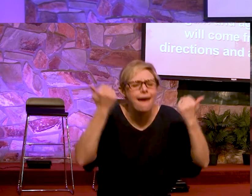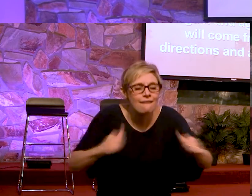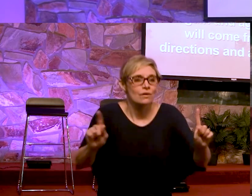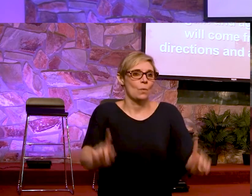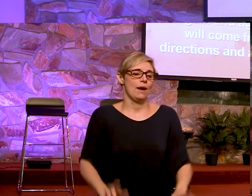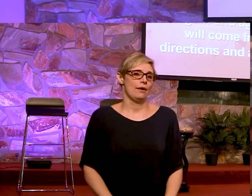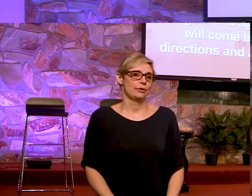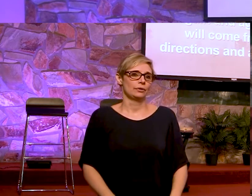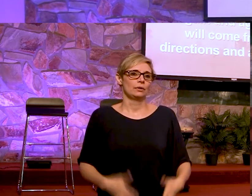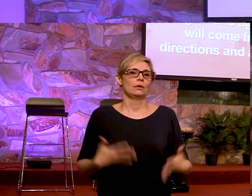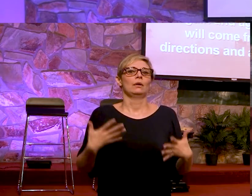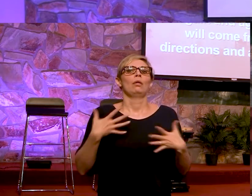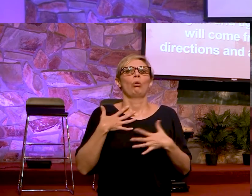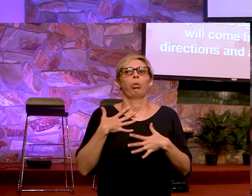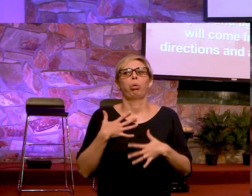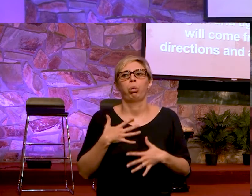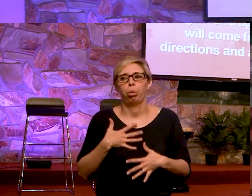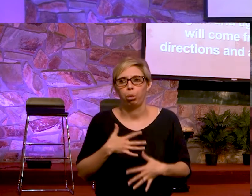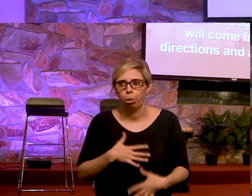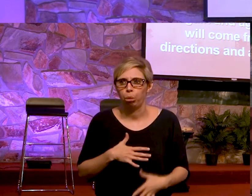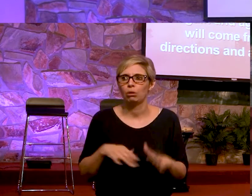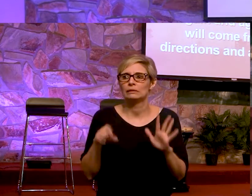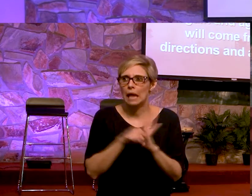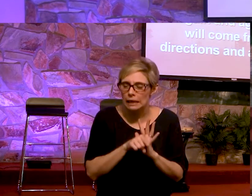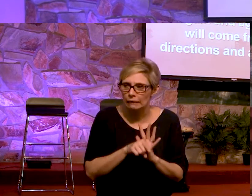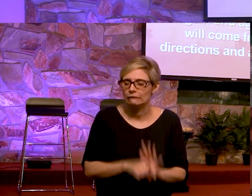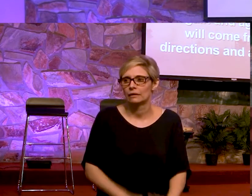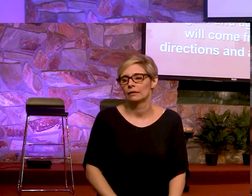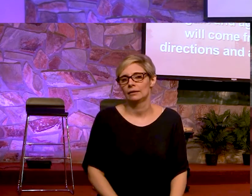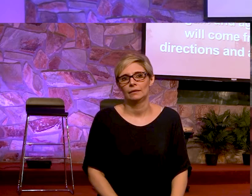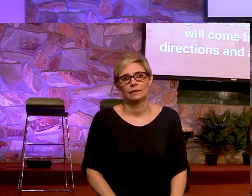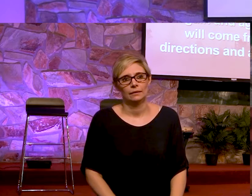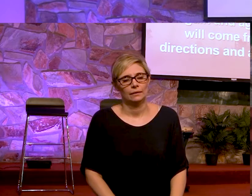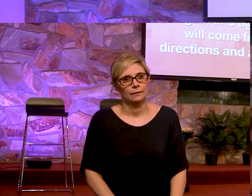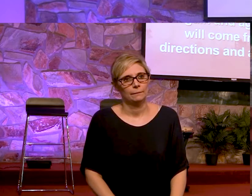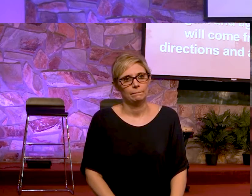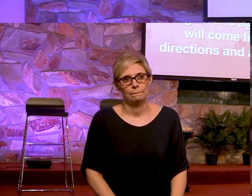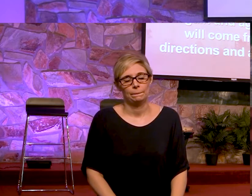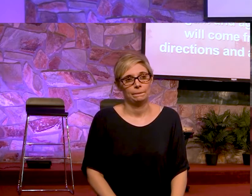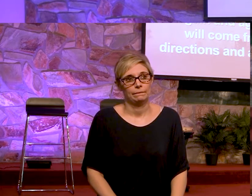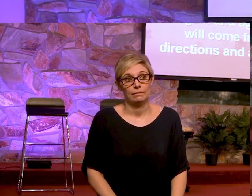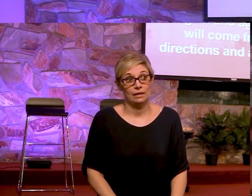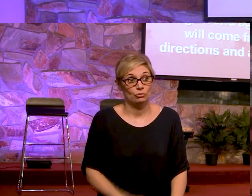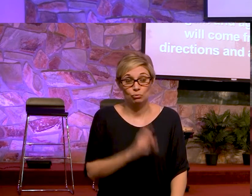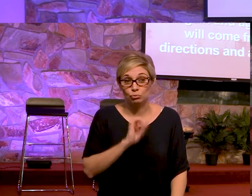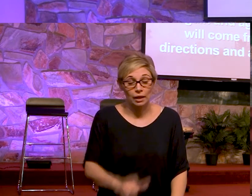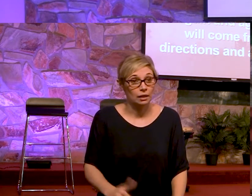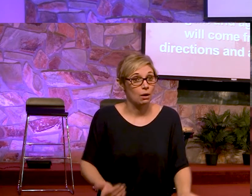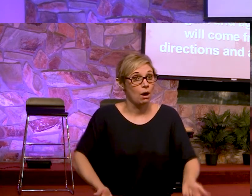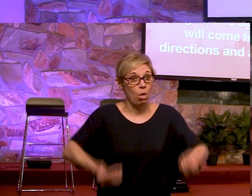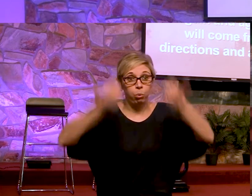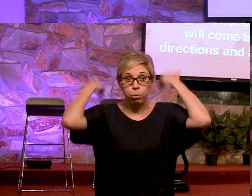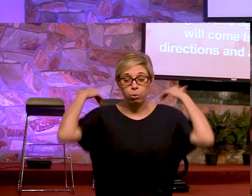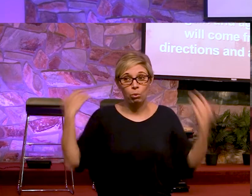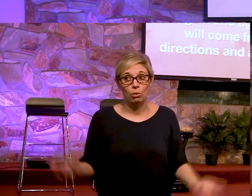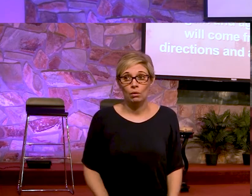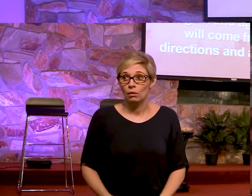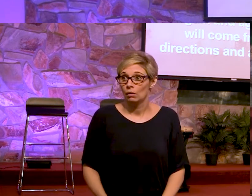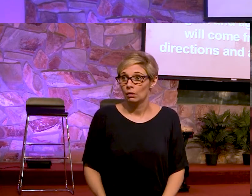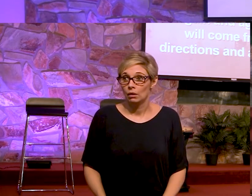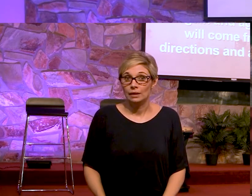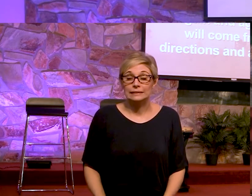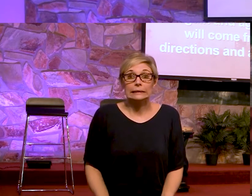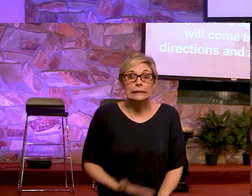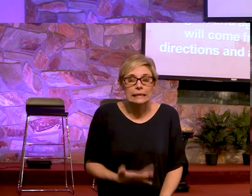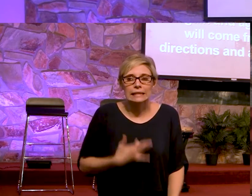so much discouragement, negativity. And it's easy. It's easy to feel beat down.